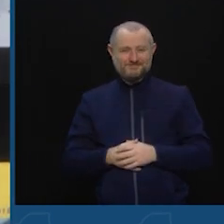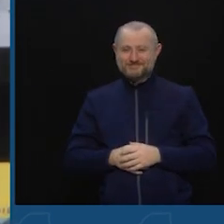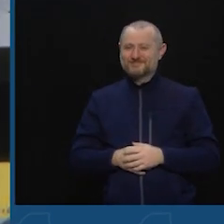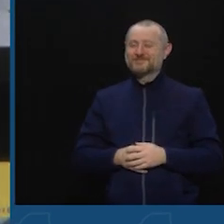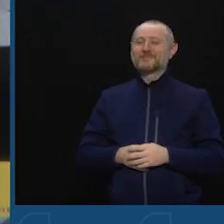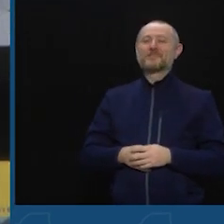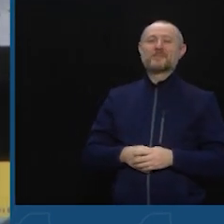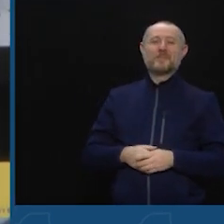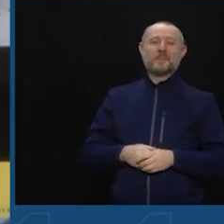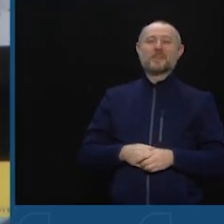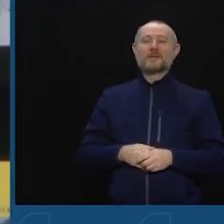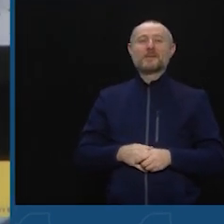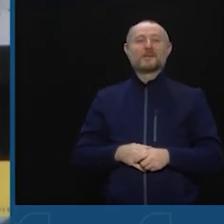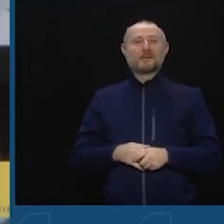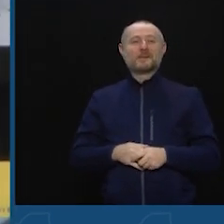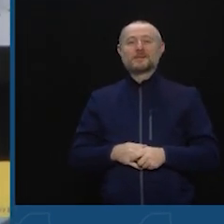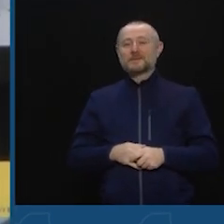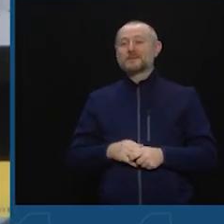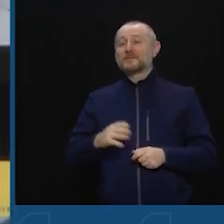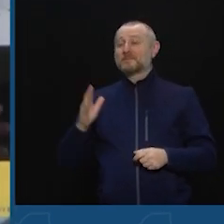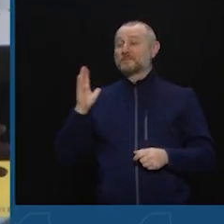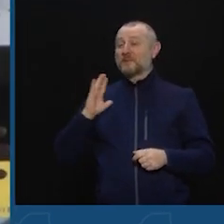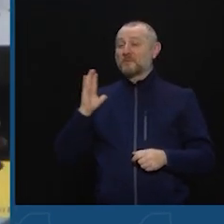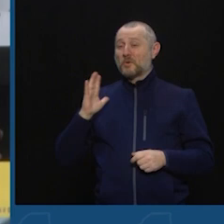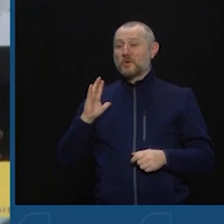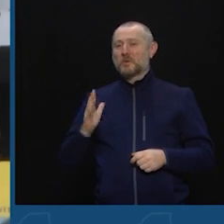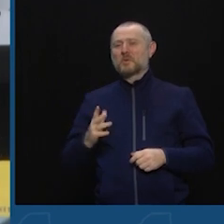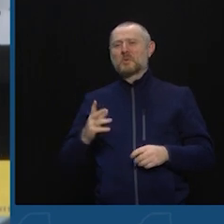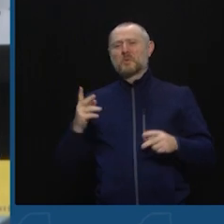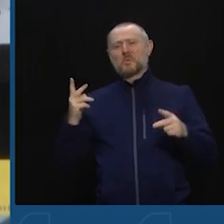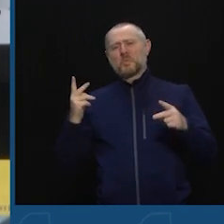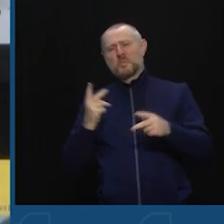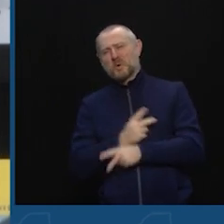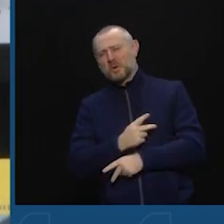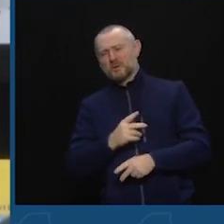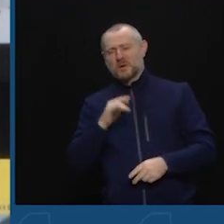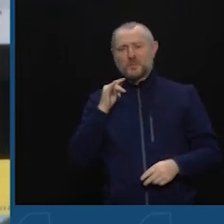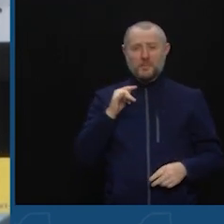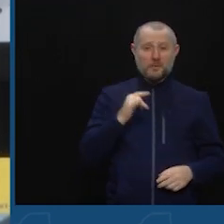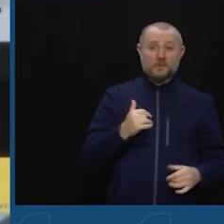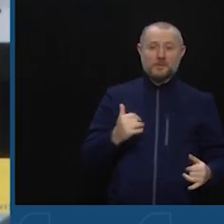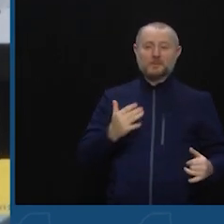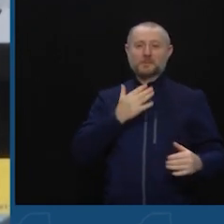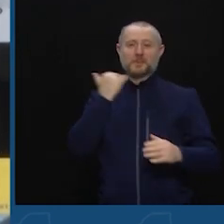we have literally gone from worst to best, and I love it. I